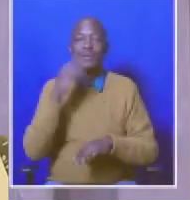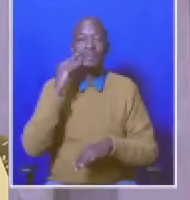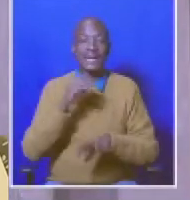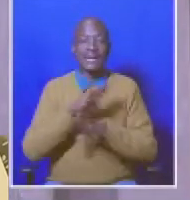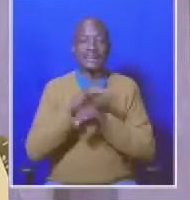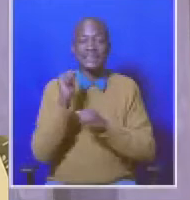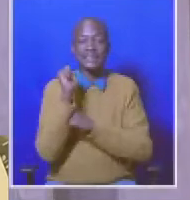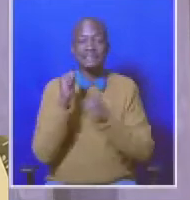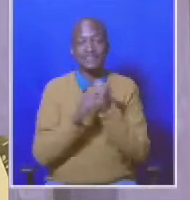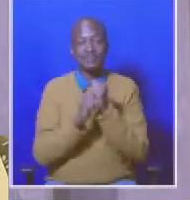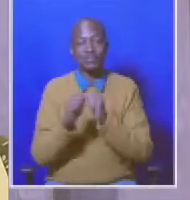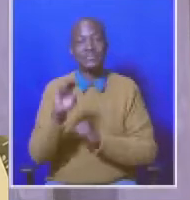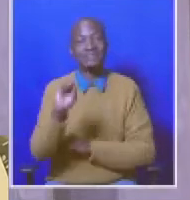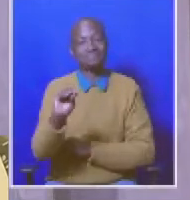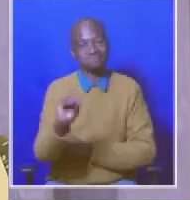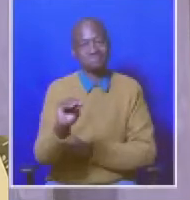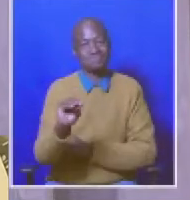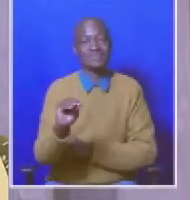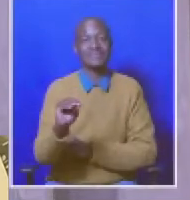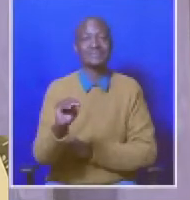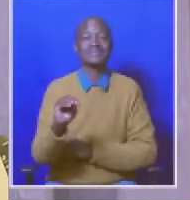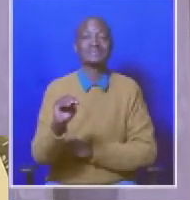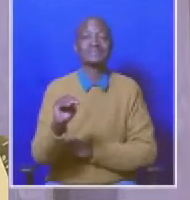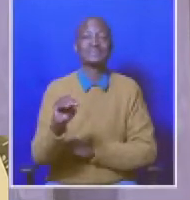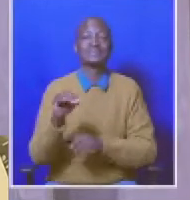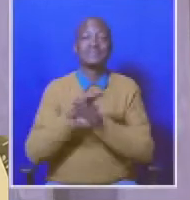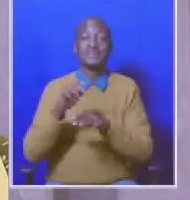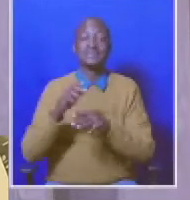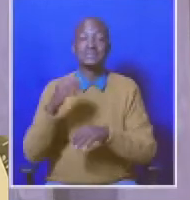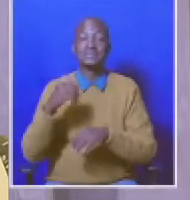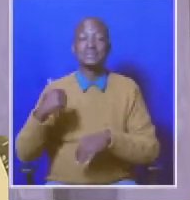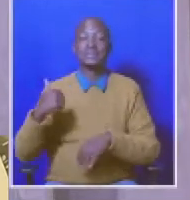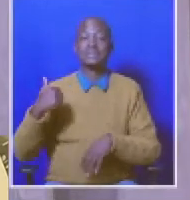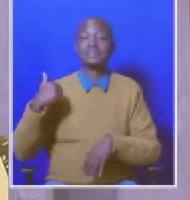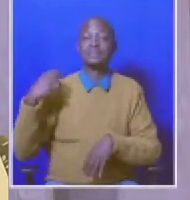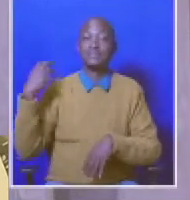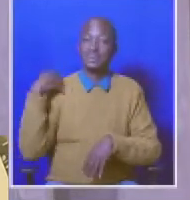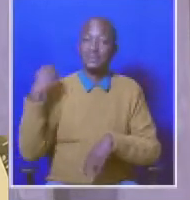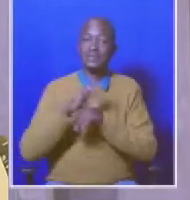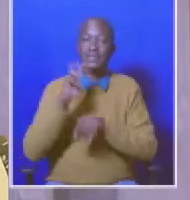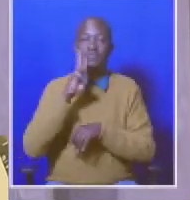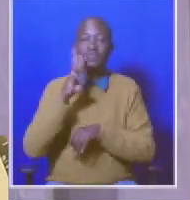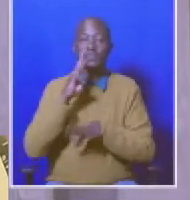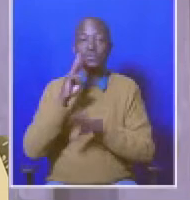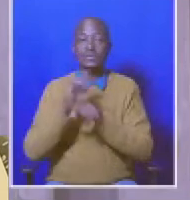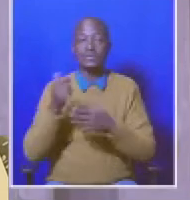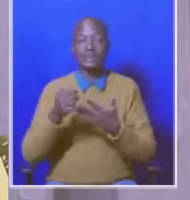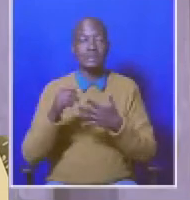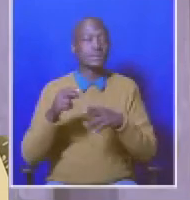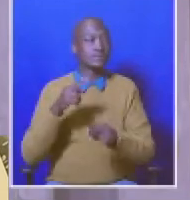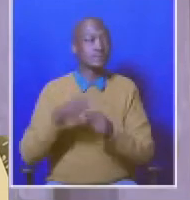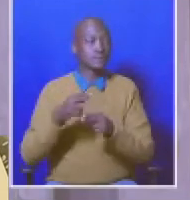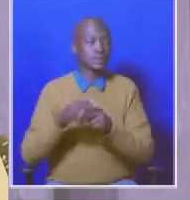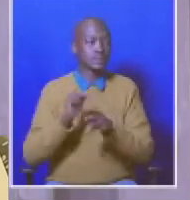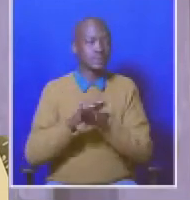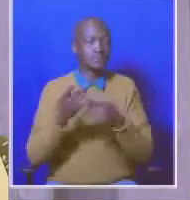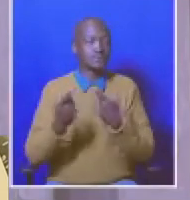infrastructure. And the Minister of Water and Sanitation has been doing that